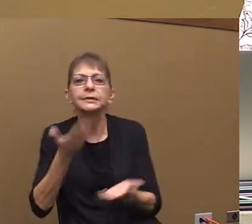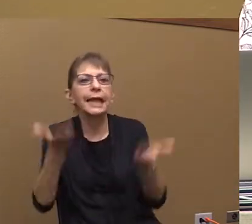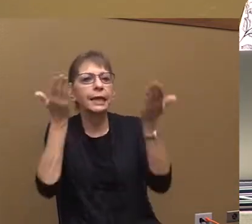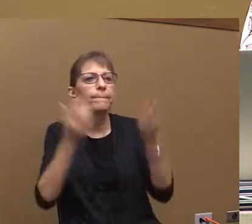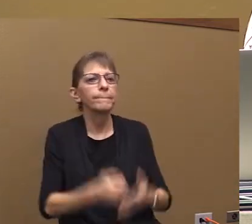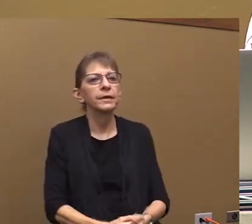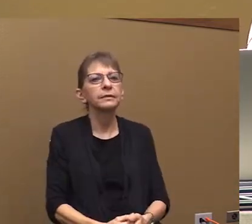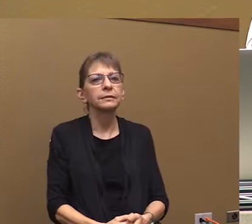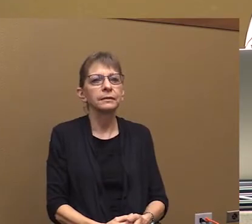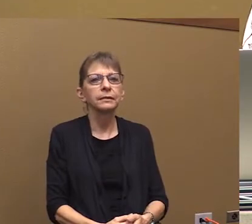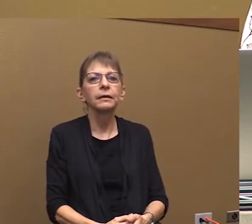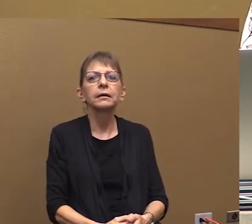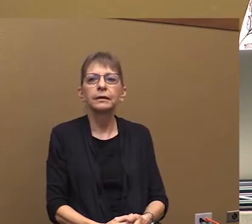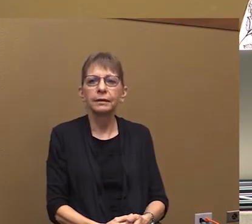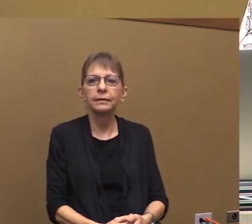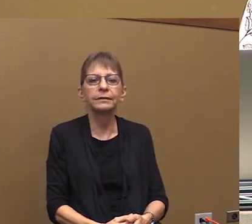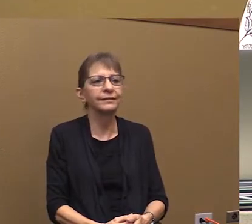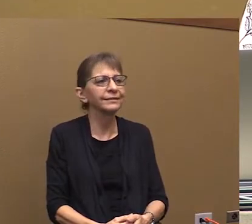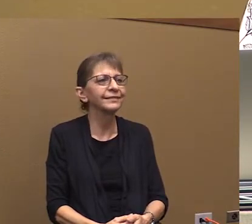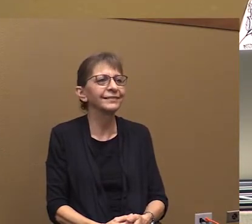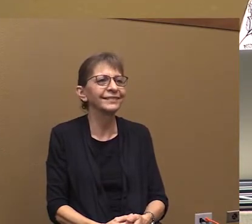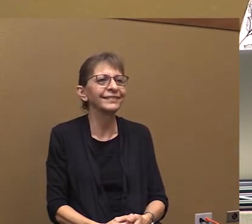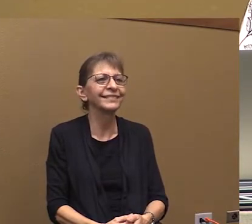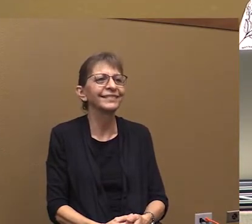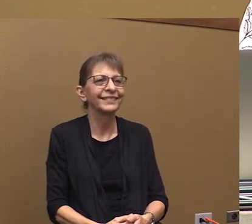salty better than sweet, stand up.